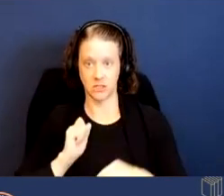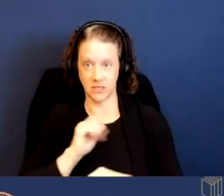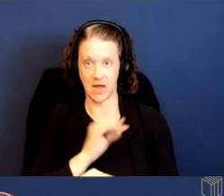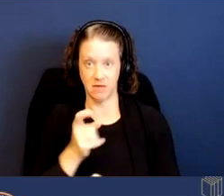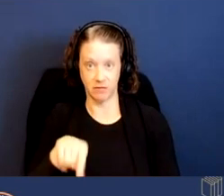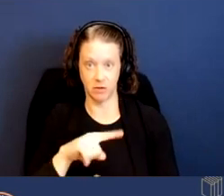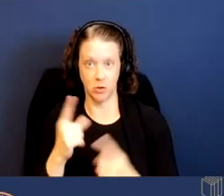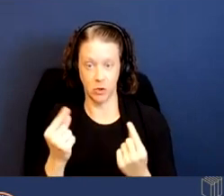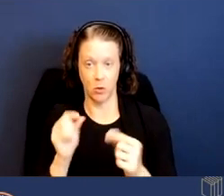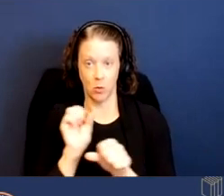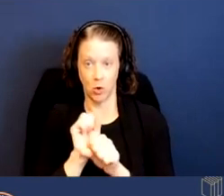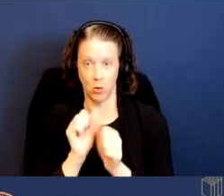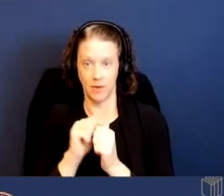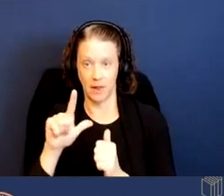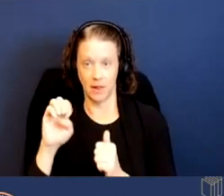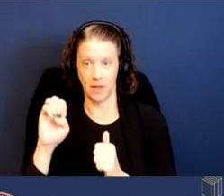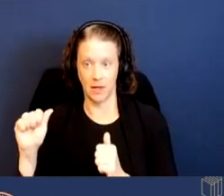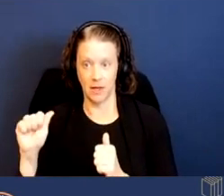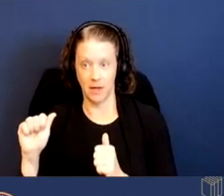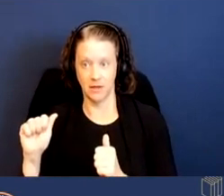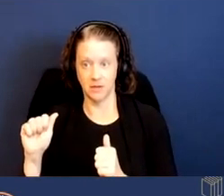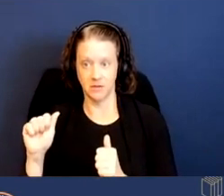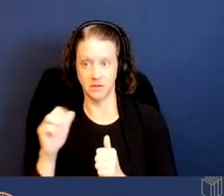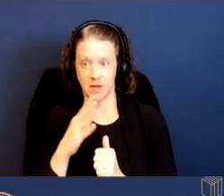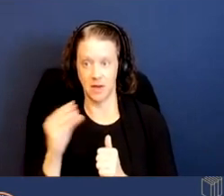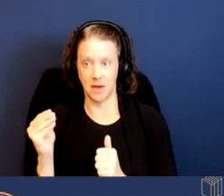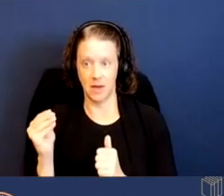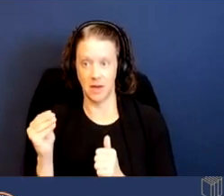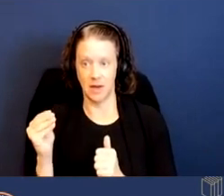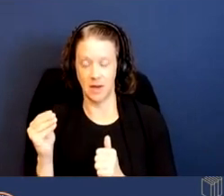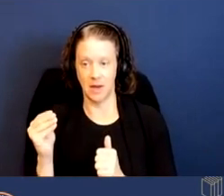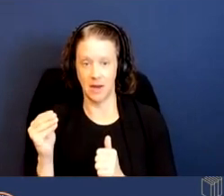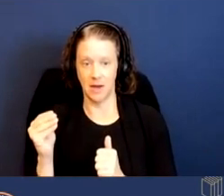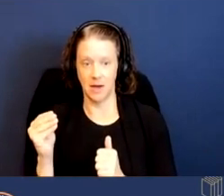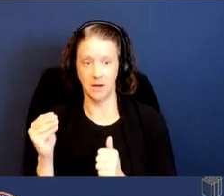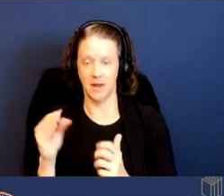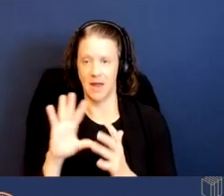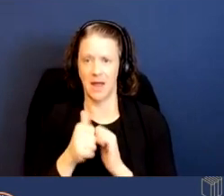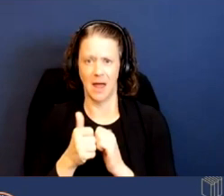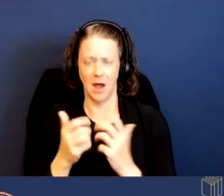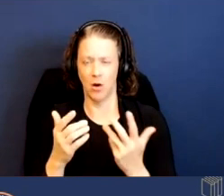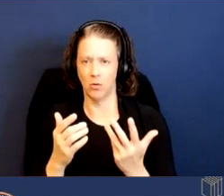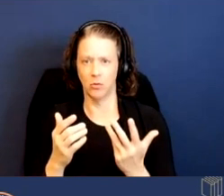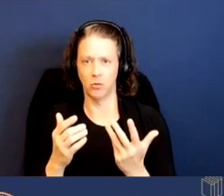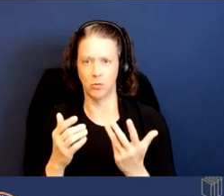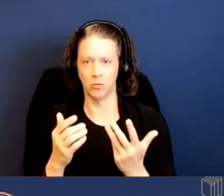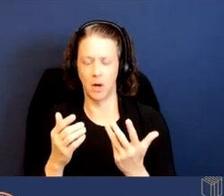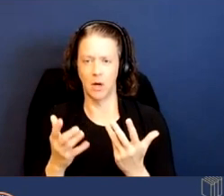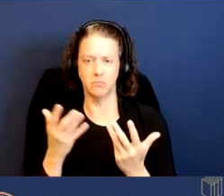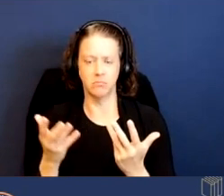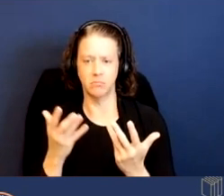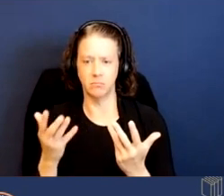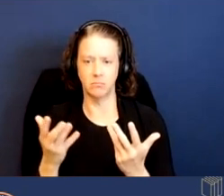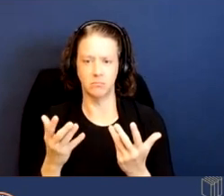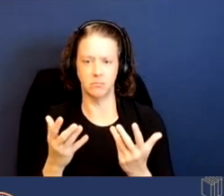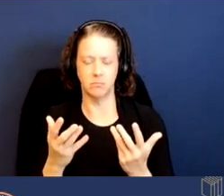with LEAs and other entities across the state and our facilitators and assign them out. And that was a service